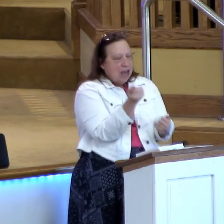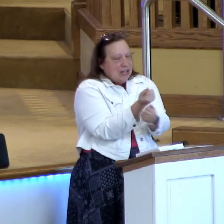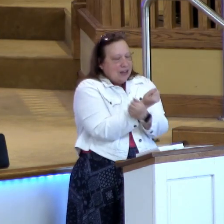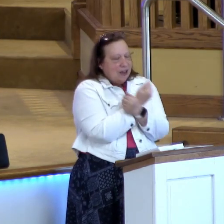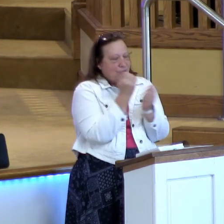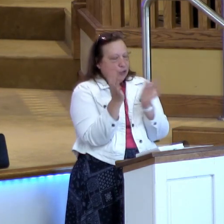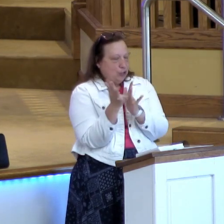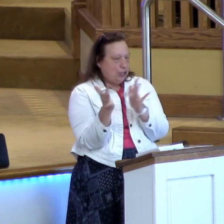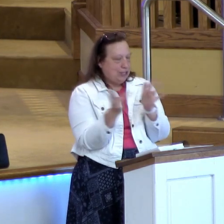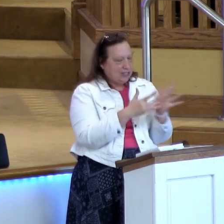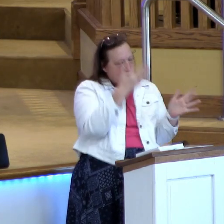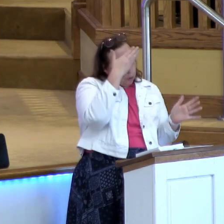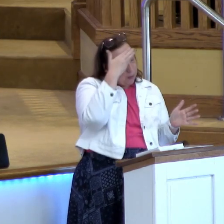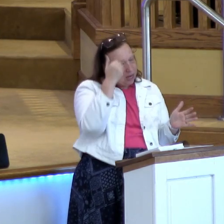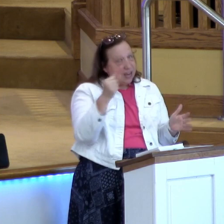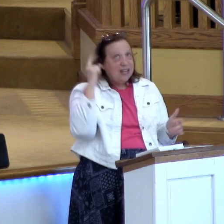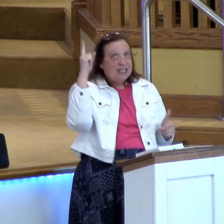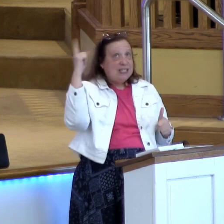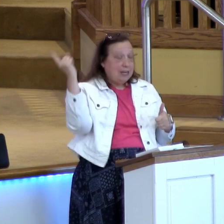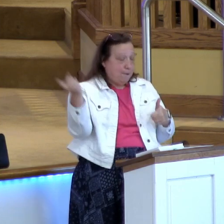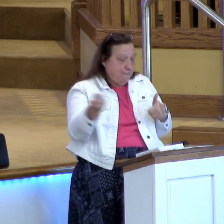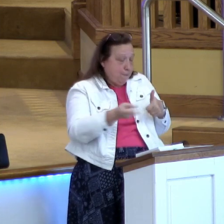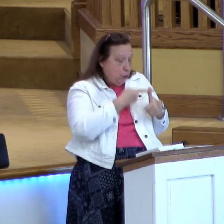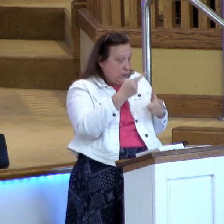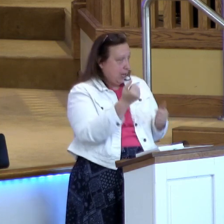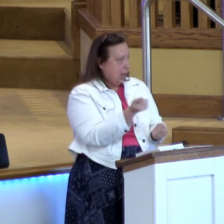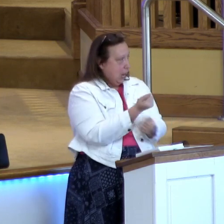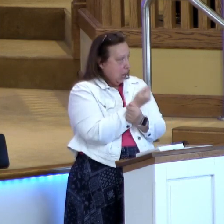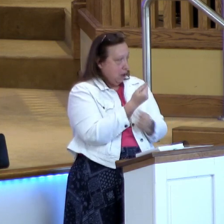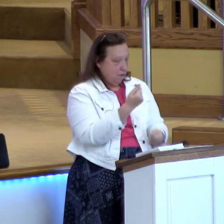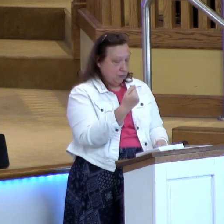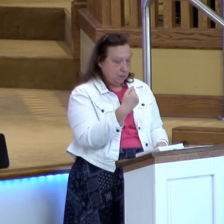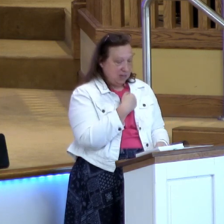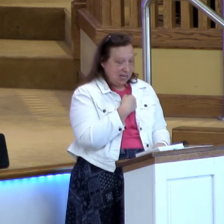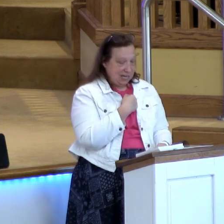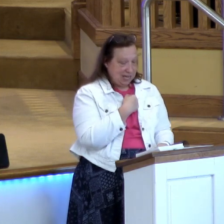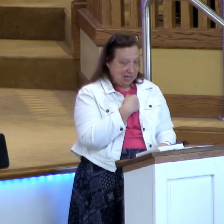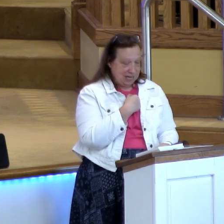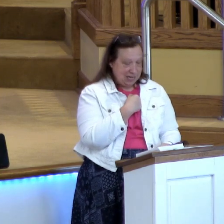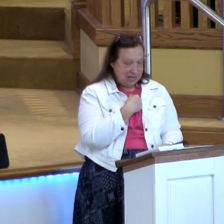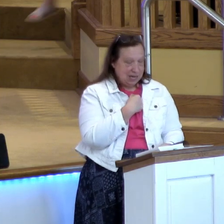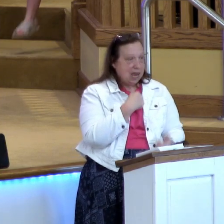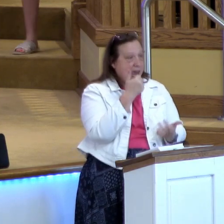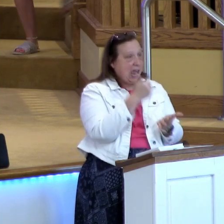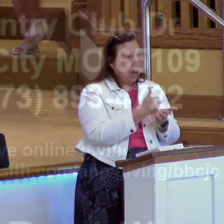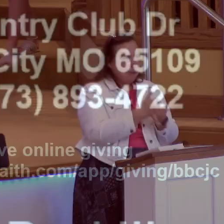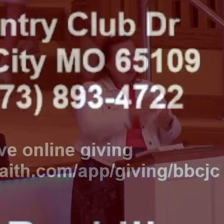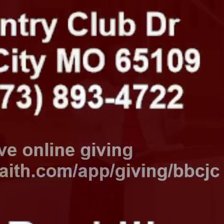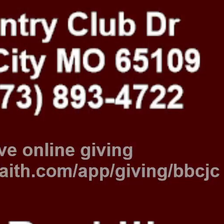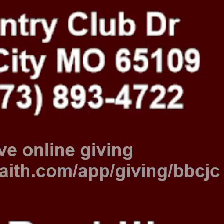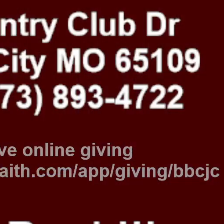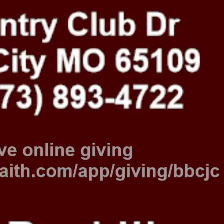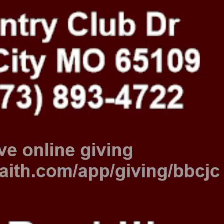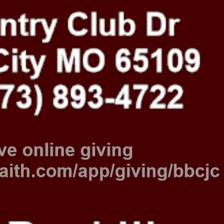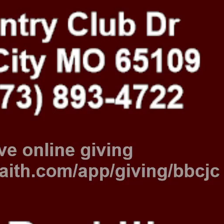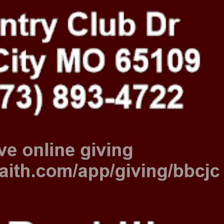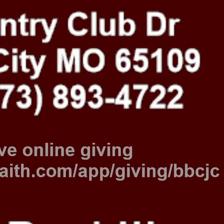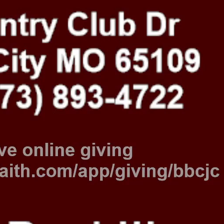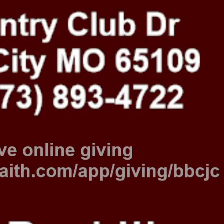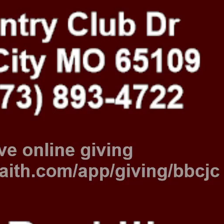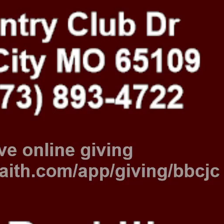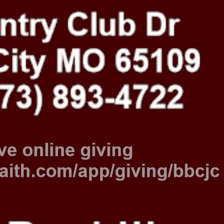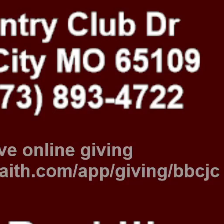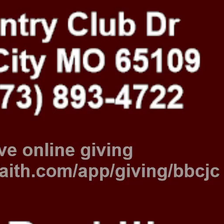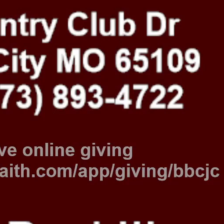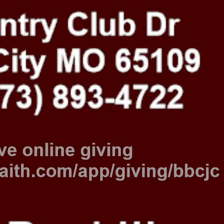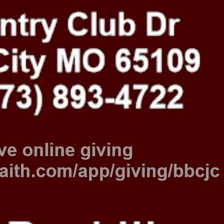love Jesus, because he first loved me. Amen. Fellowship a bit. Tell somebody about how you love Jesus.